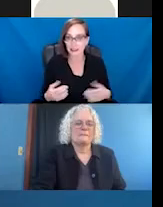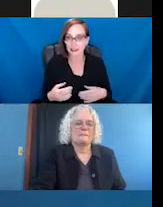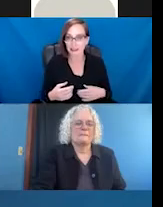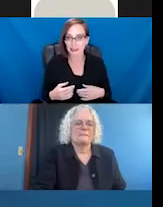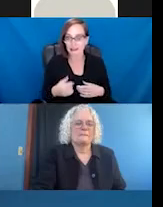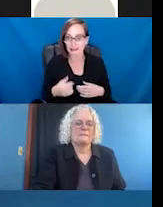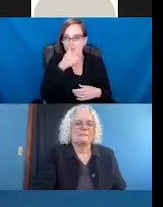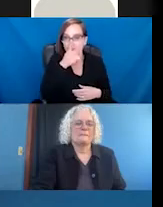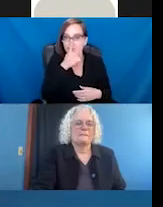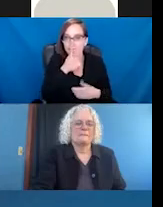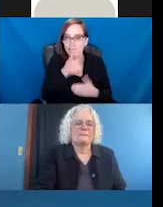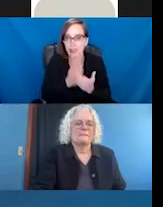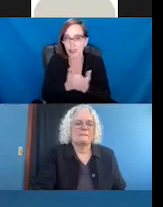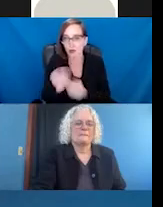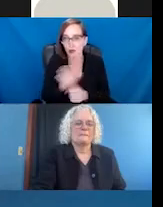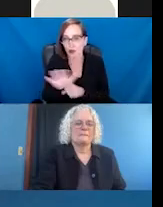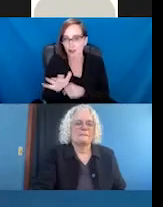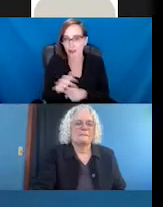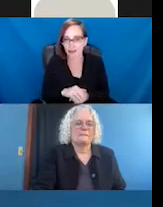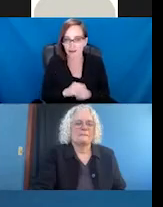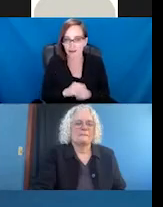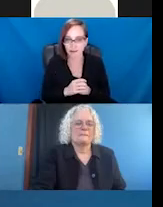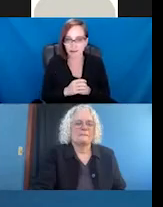So what I think